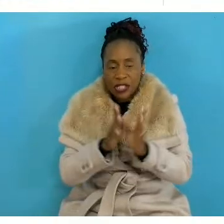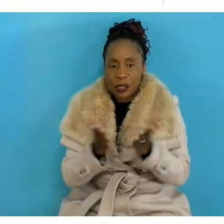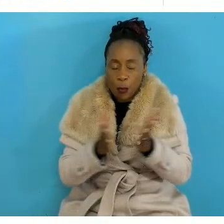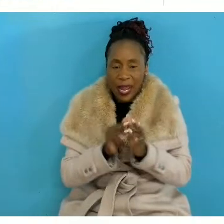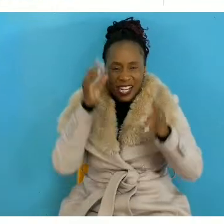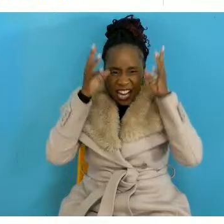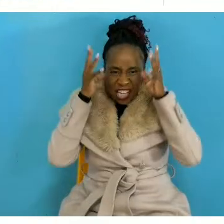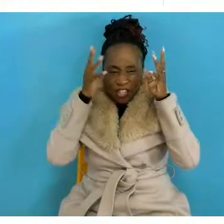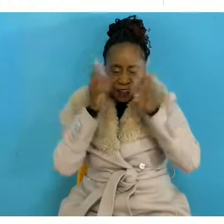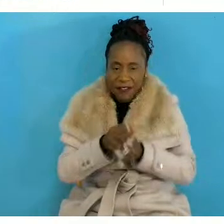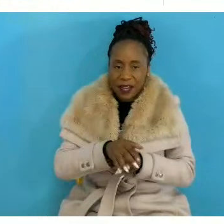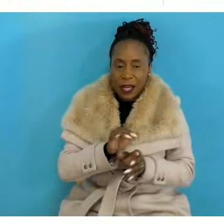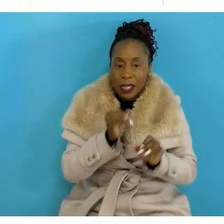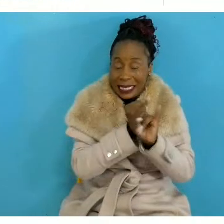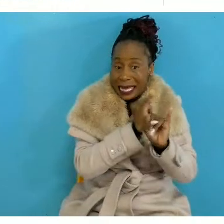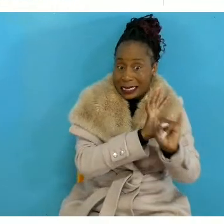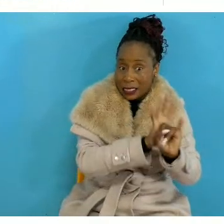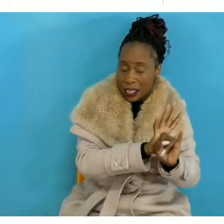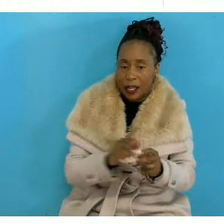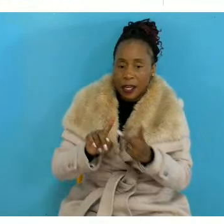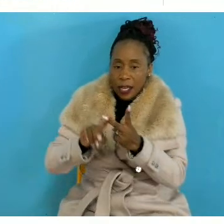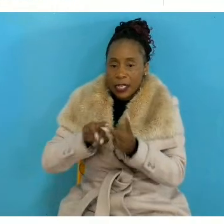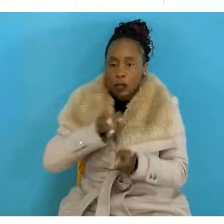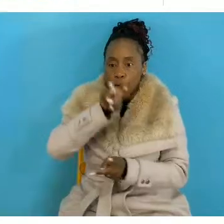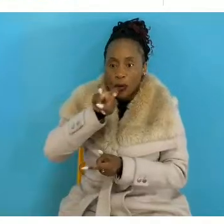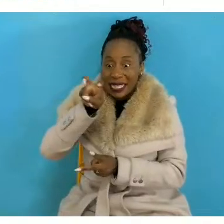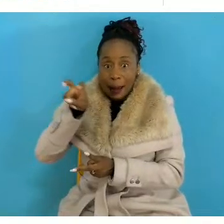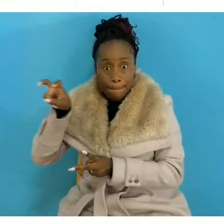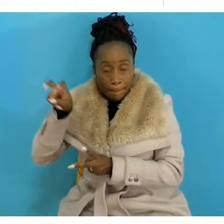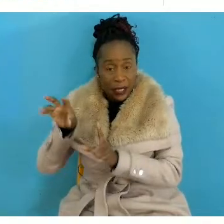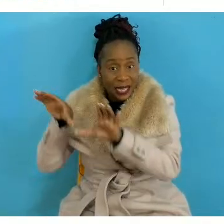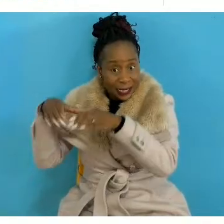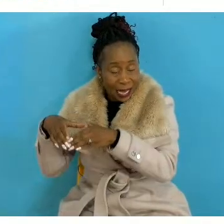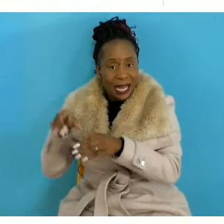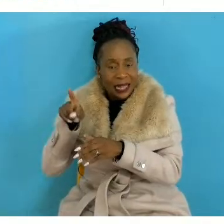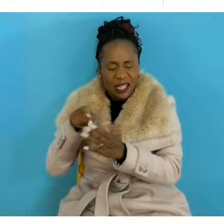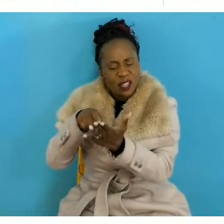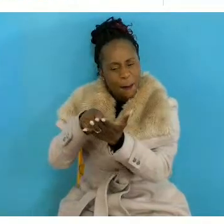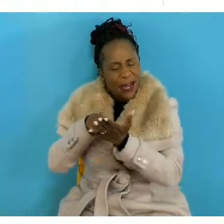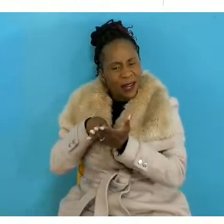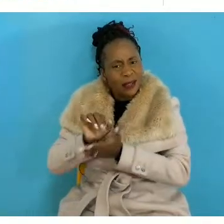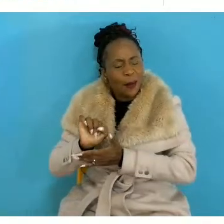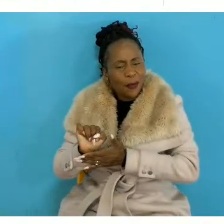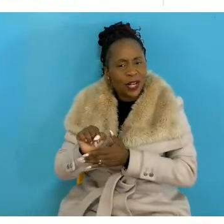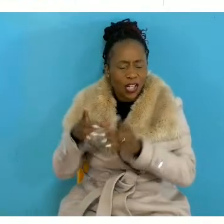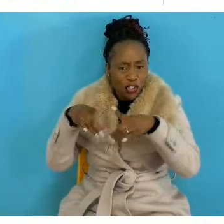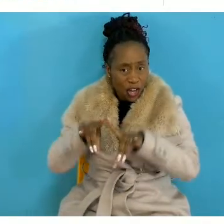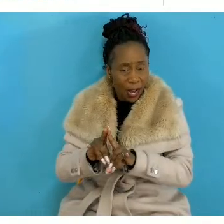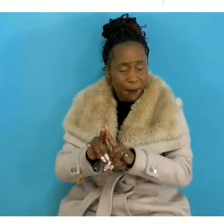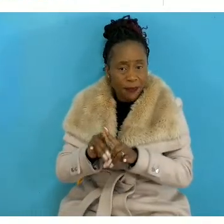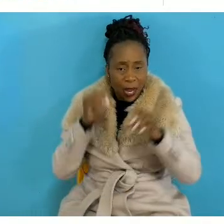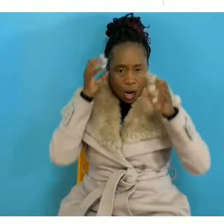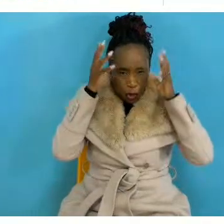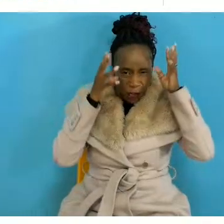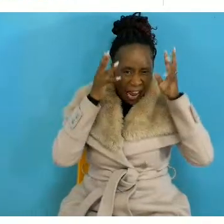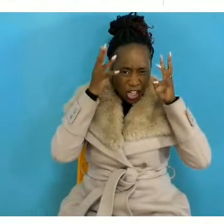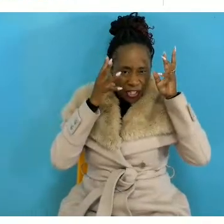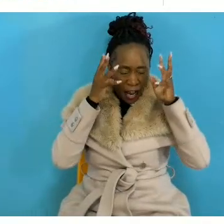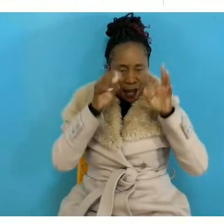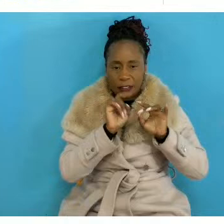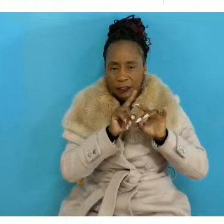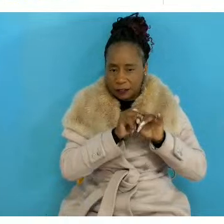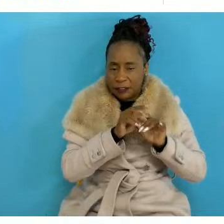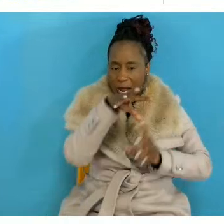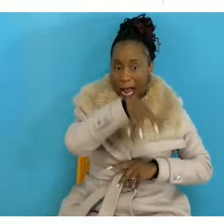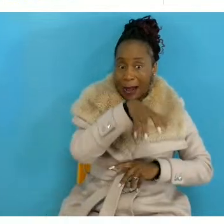the tourism sector, because that is their mandate, Chair. The Creative Uprising Hub at